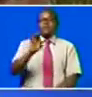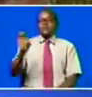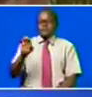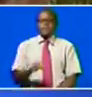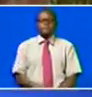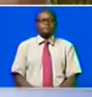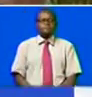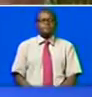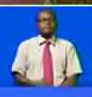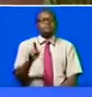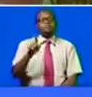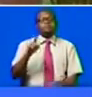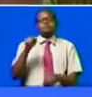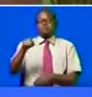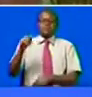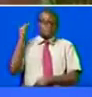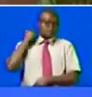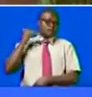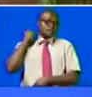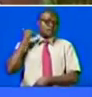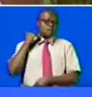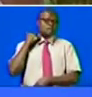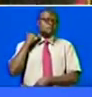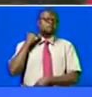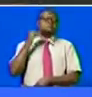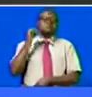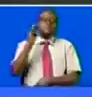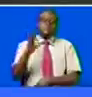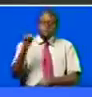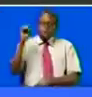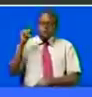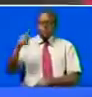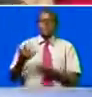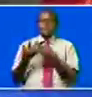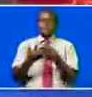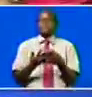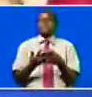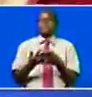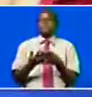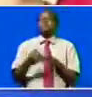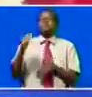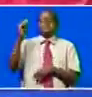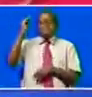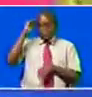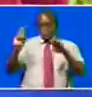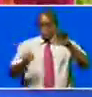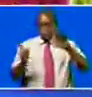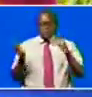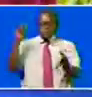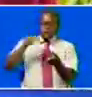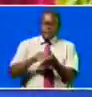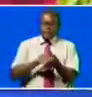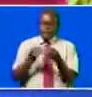activity, and nobody will be spared. The strife has put the Ministry of Education on the spot on